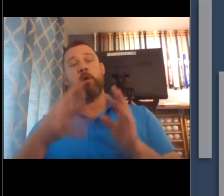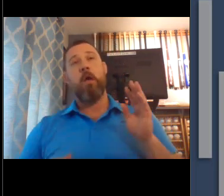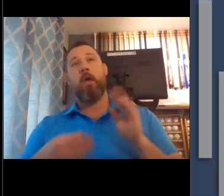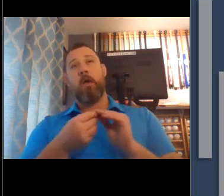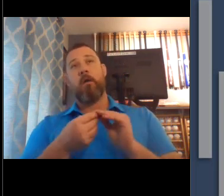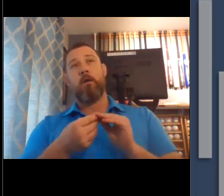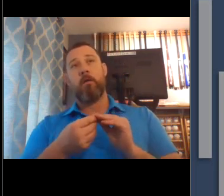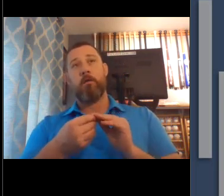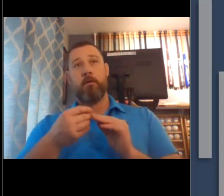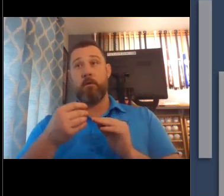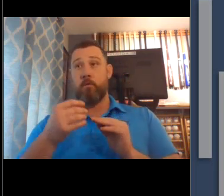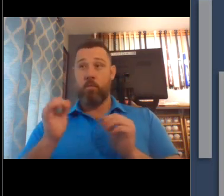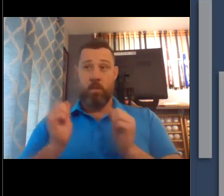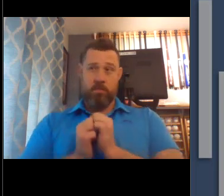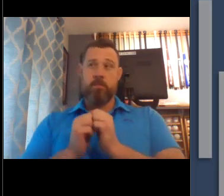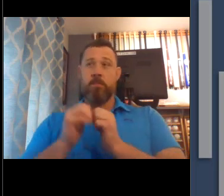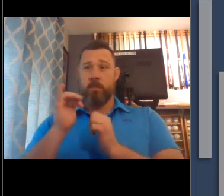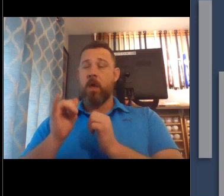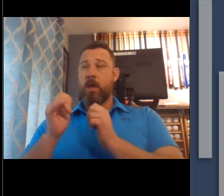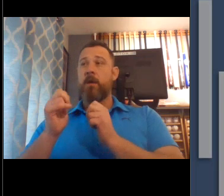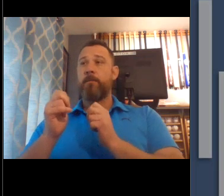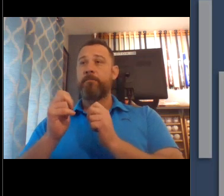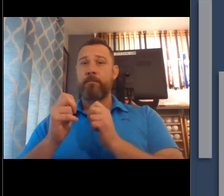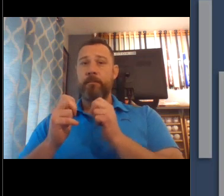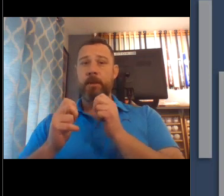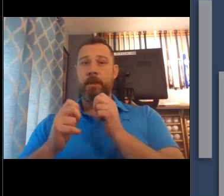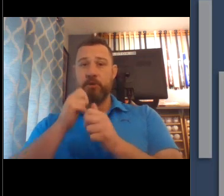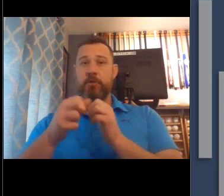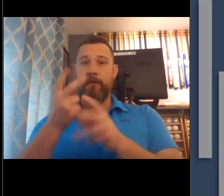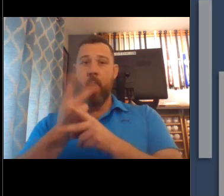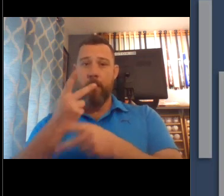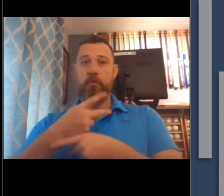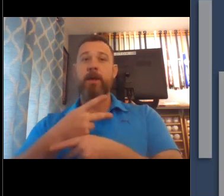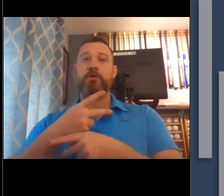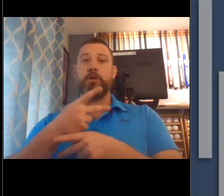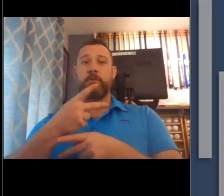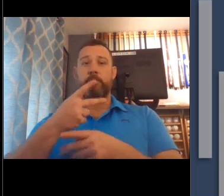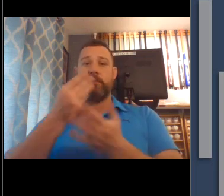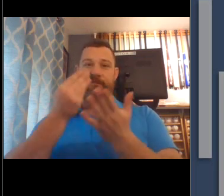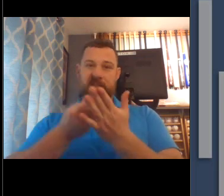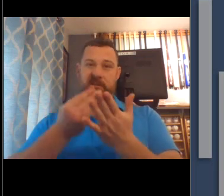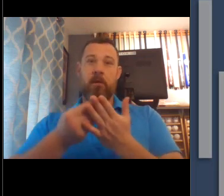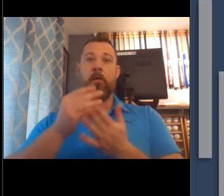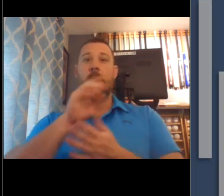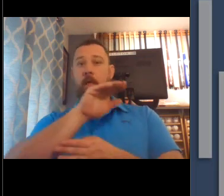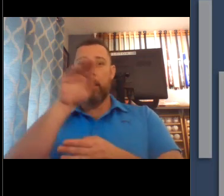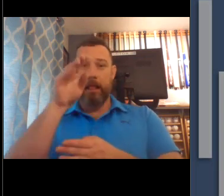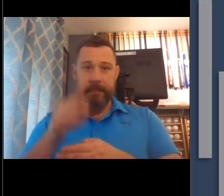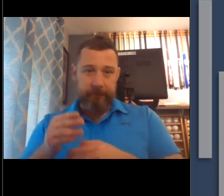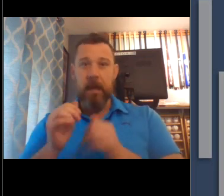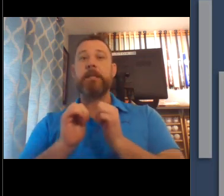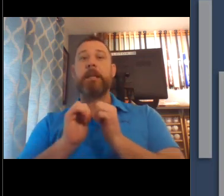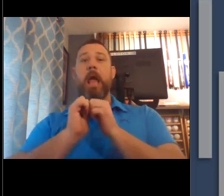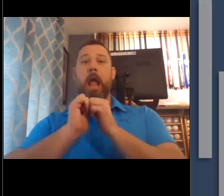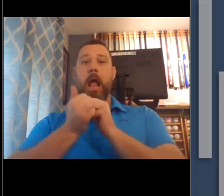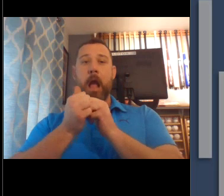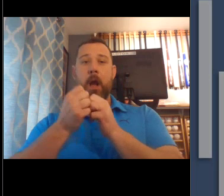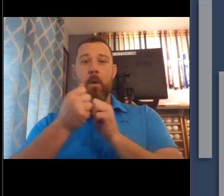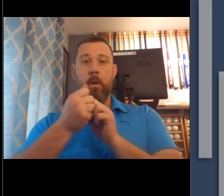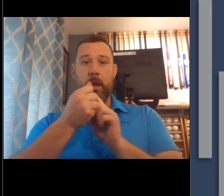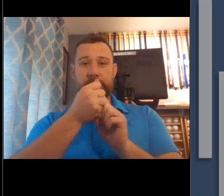Secretary Omashakin, on the issue about the operations fiscal cliff and the possibility of how expanding